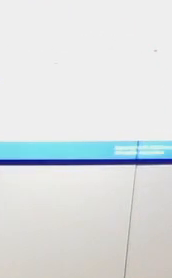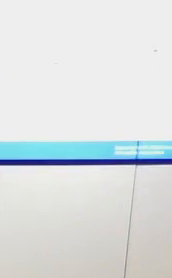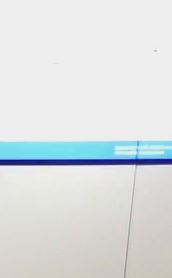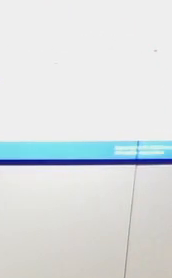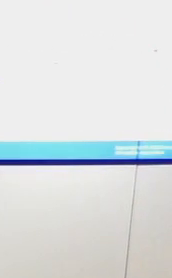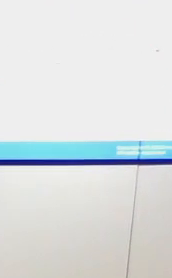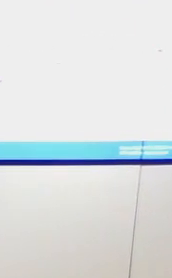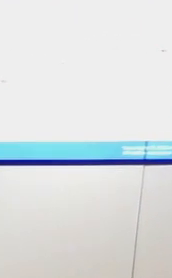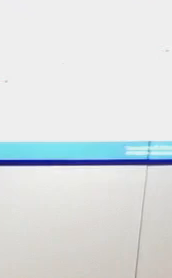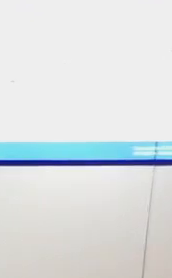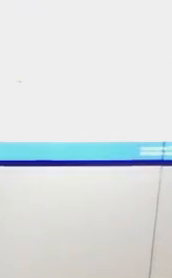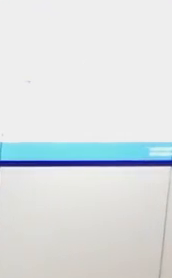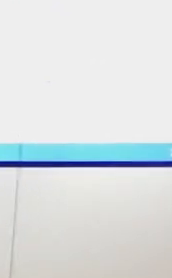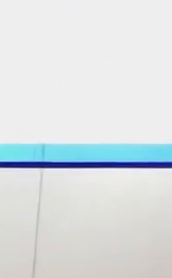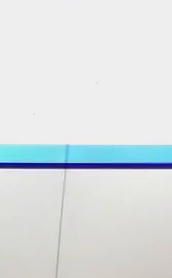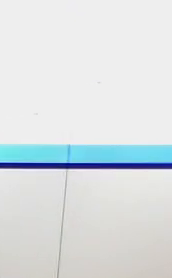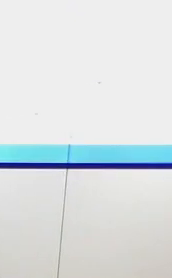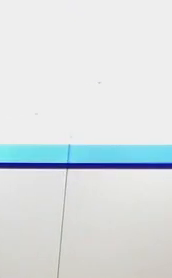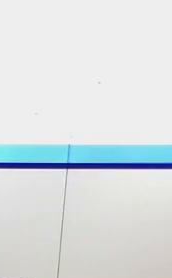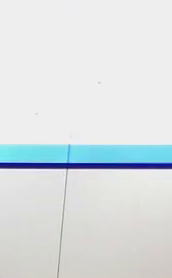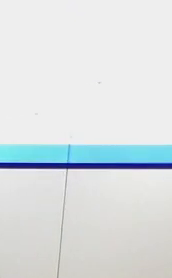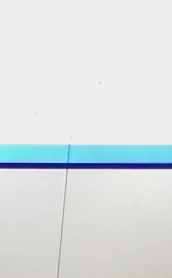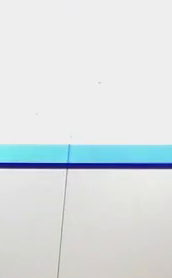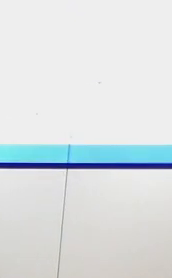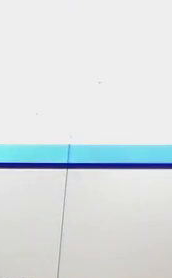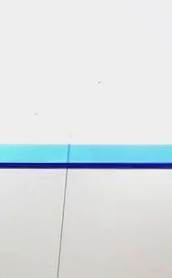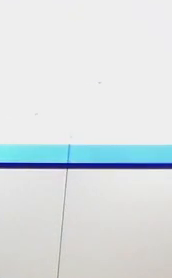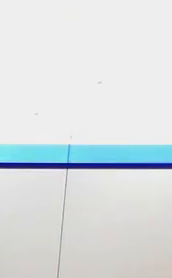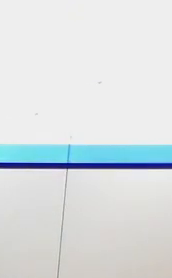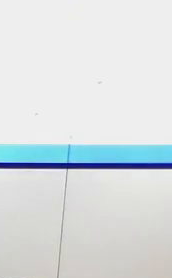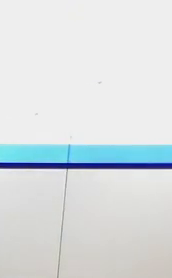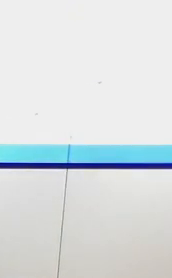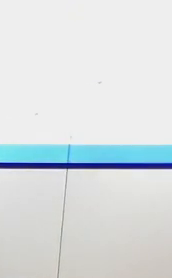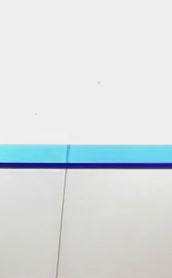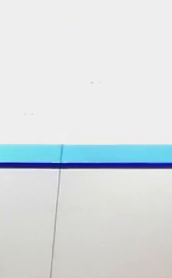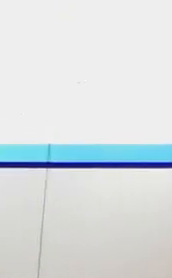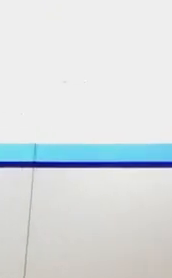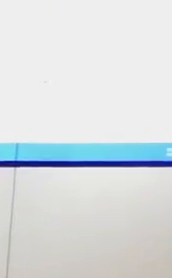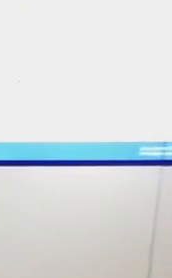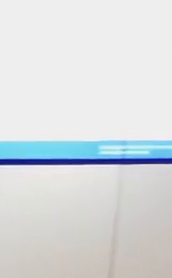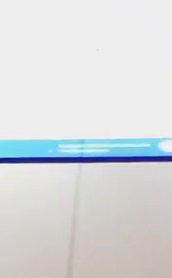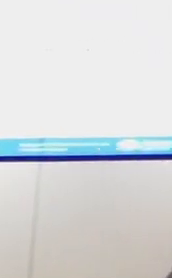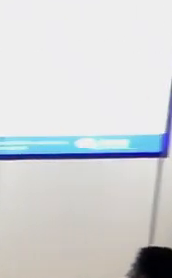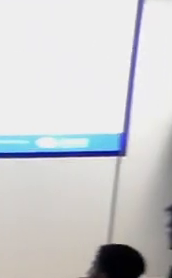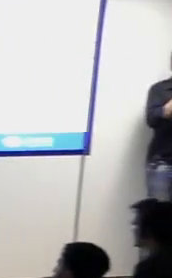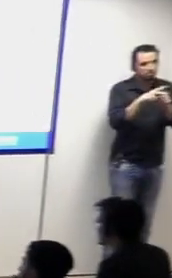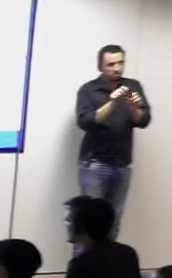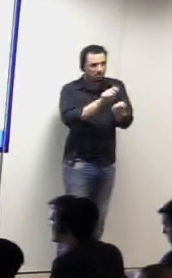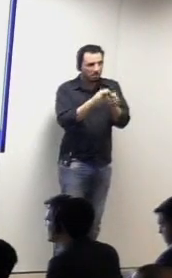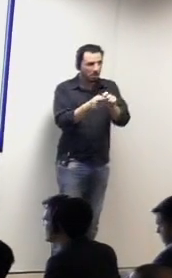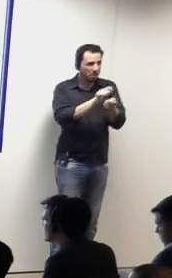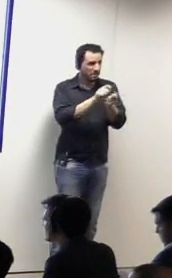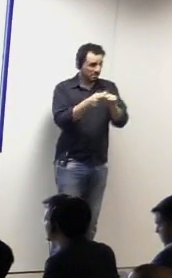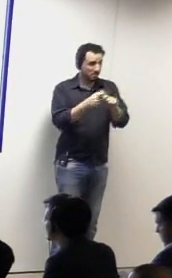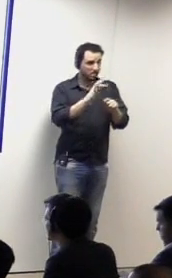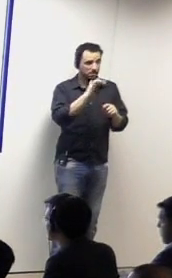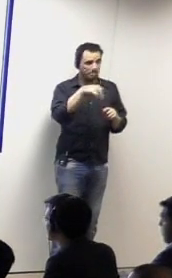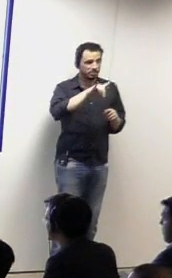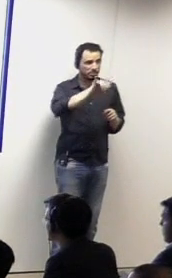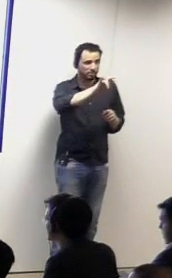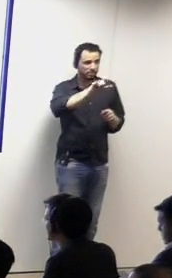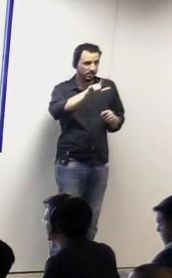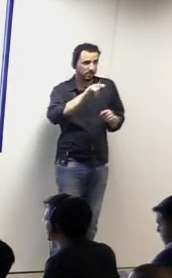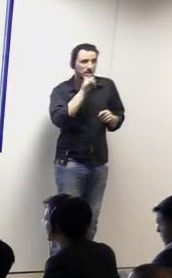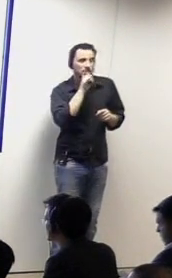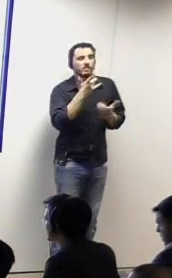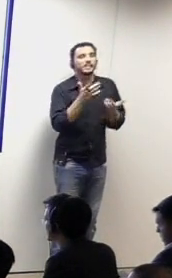systems. We can also model intangibles, and what I mean by that is we can include social variables like happiness